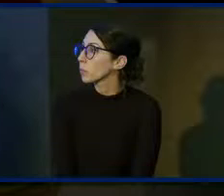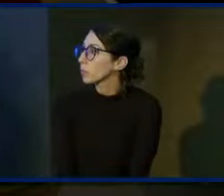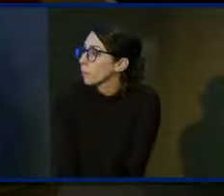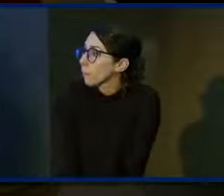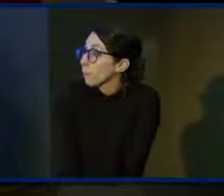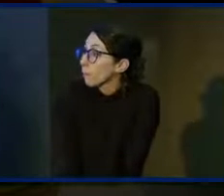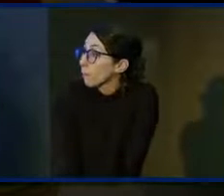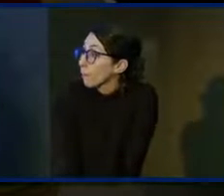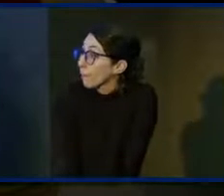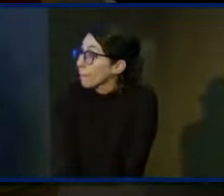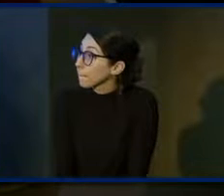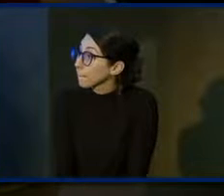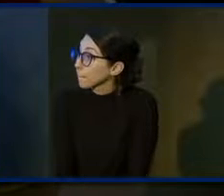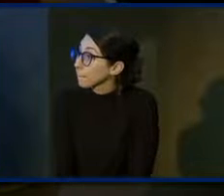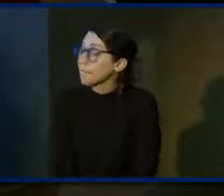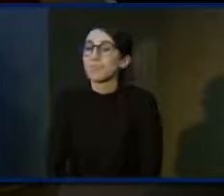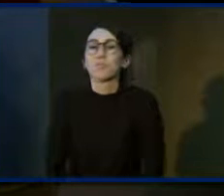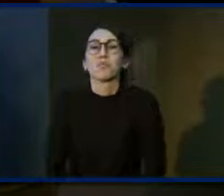I was taking off my